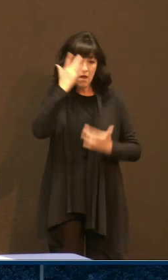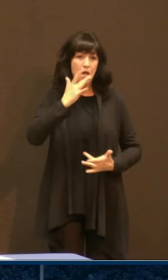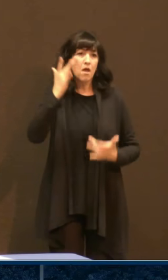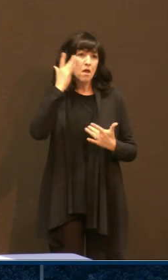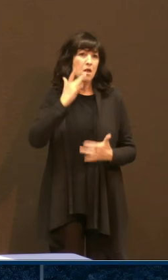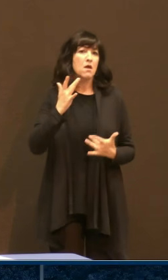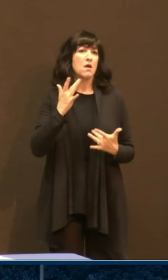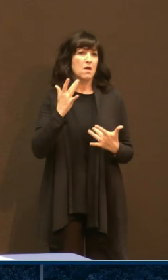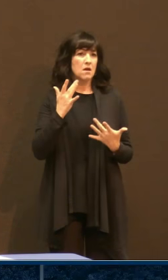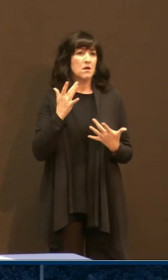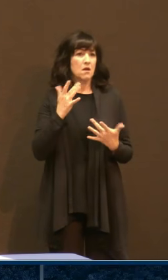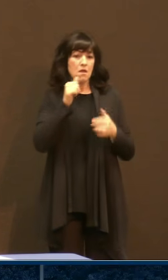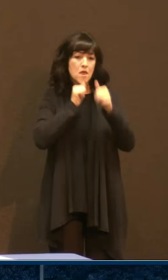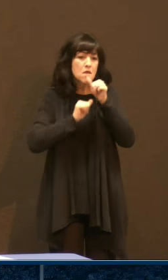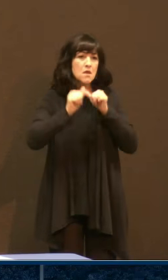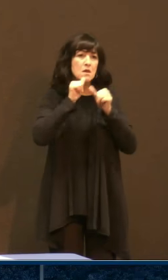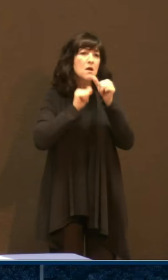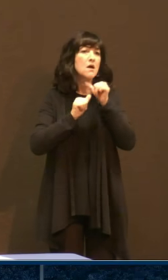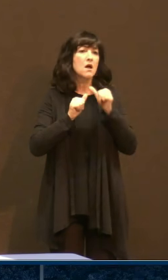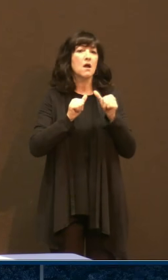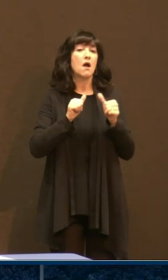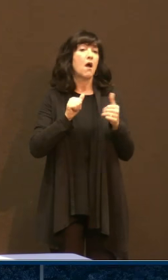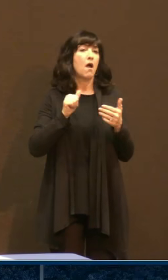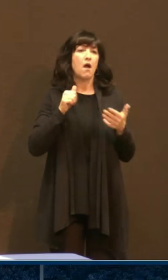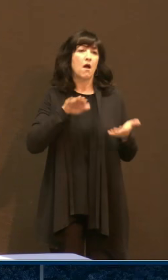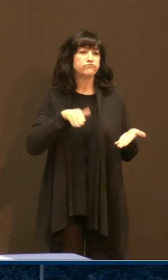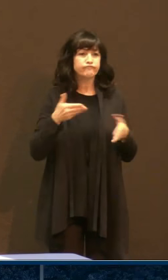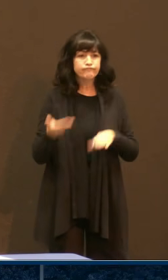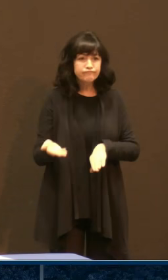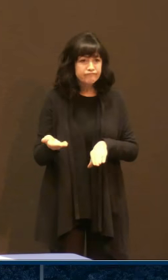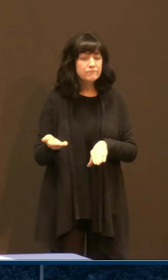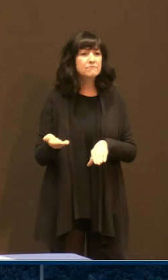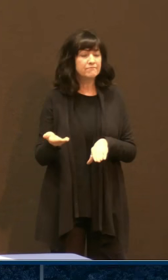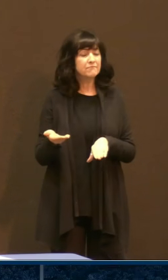this terrible virus. And so